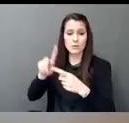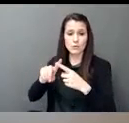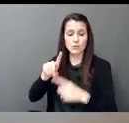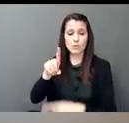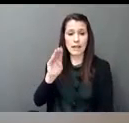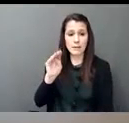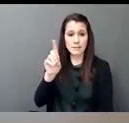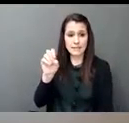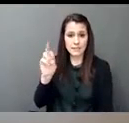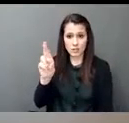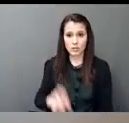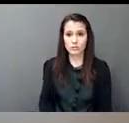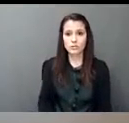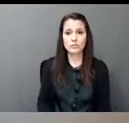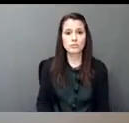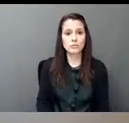Rights.